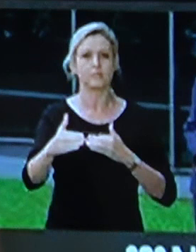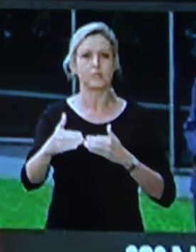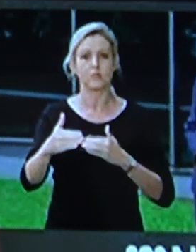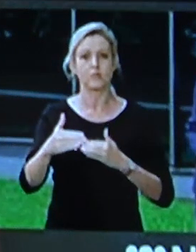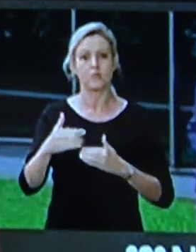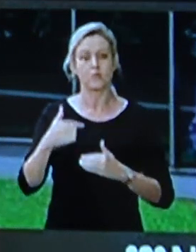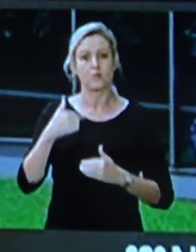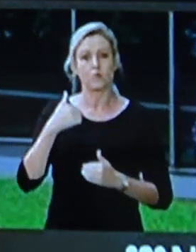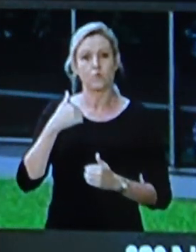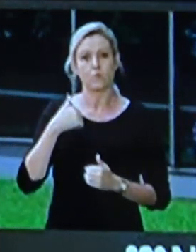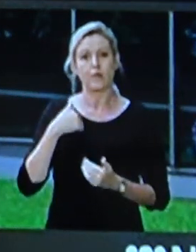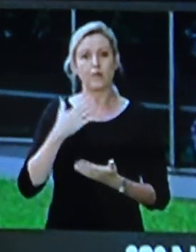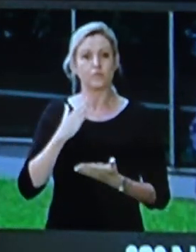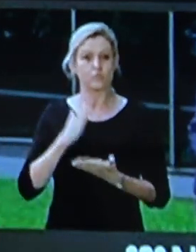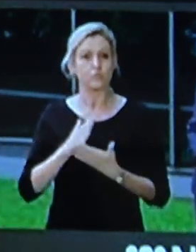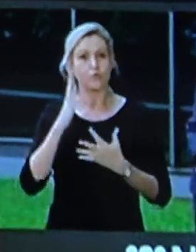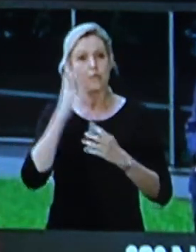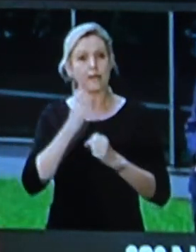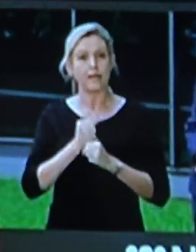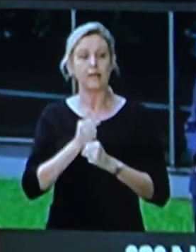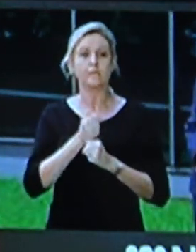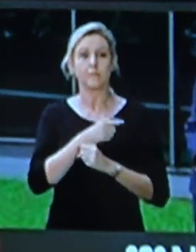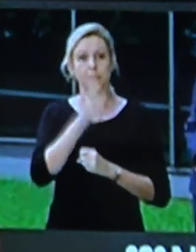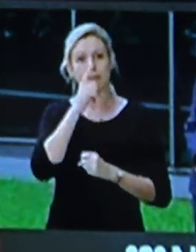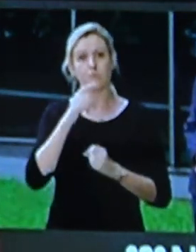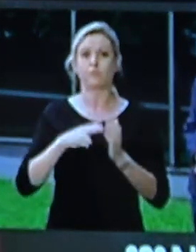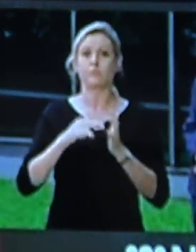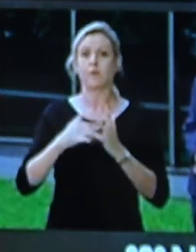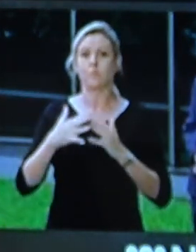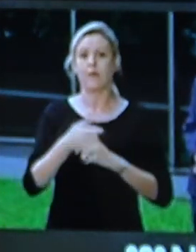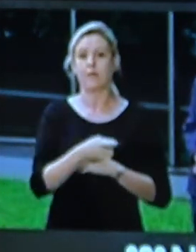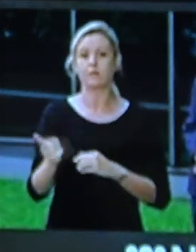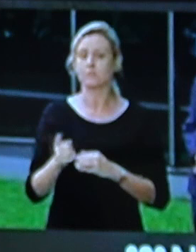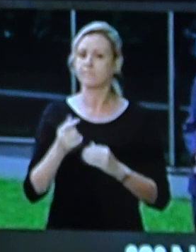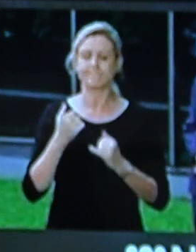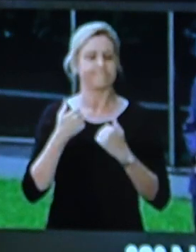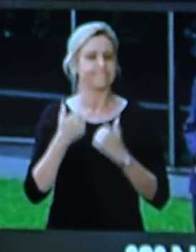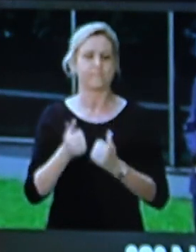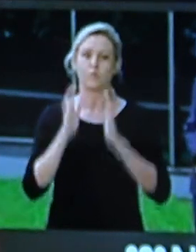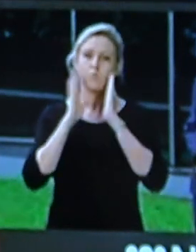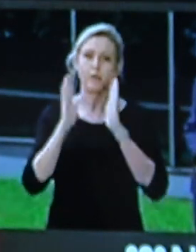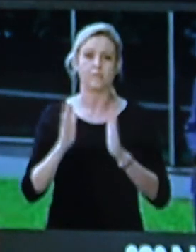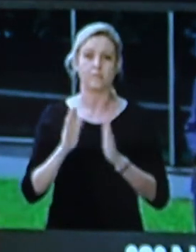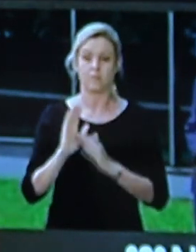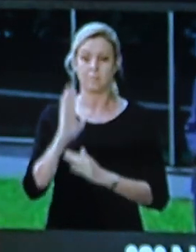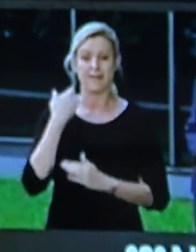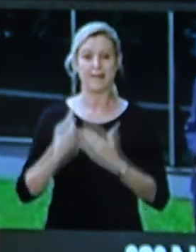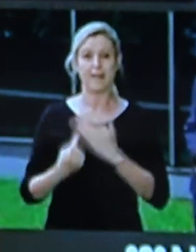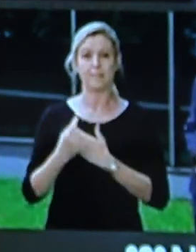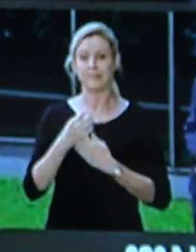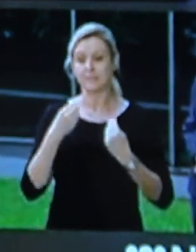have confidence in the people of this state. We know already that many companies have started retooling. Many companies that used